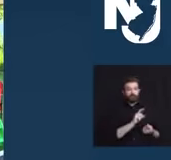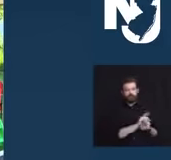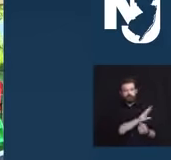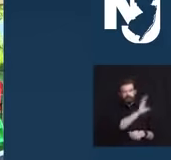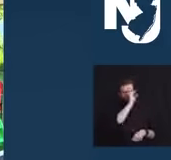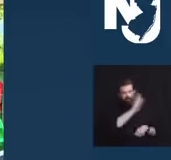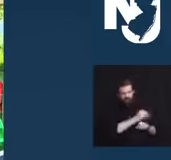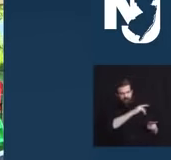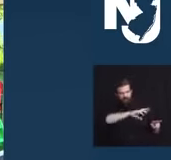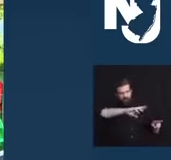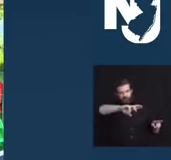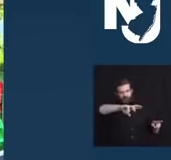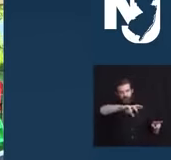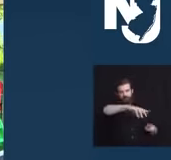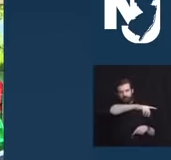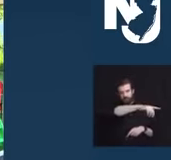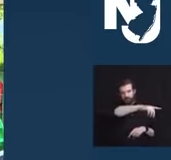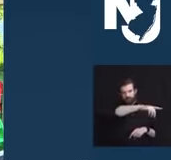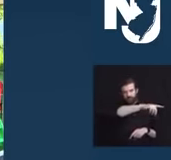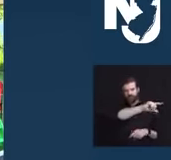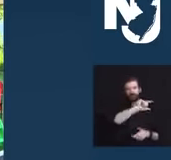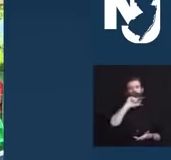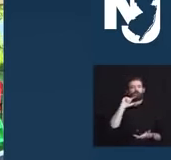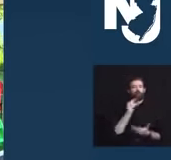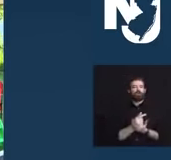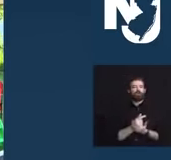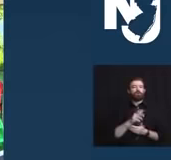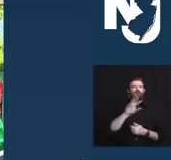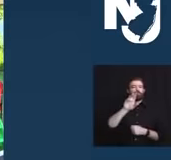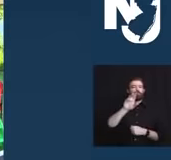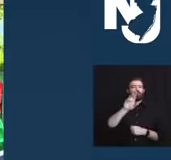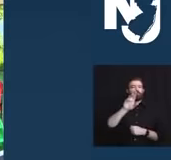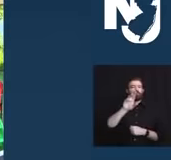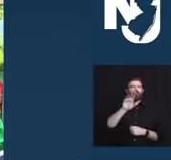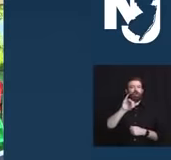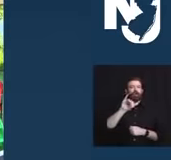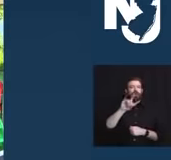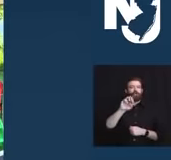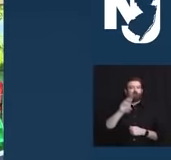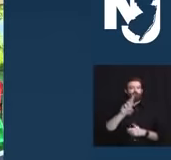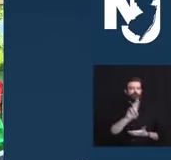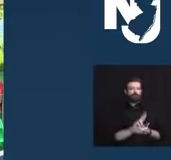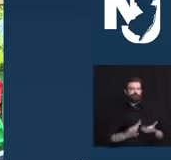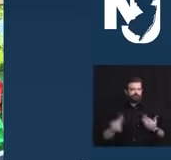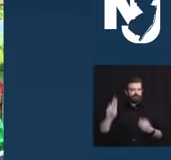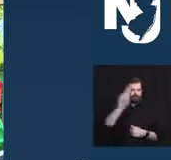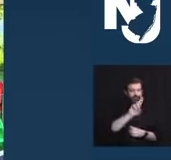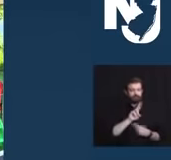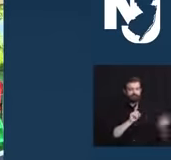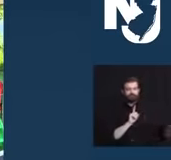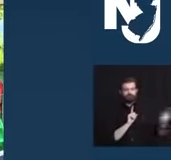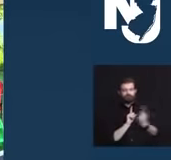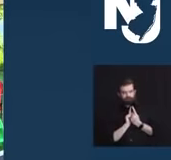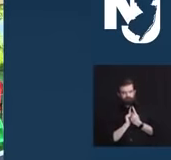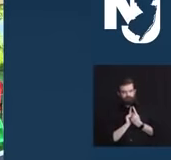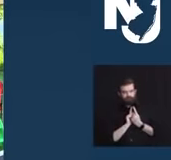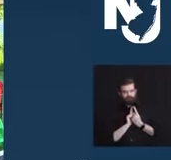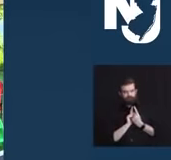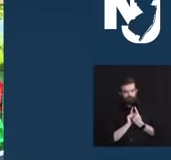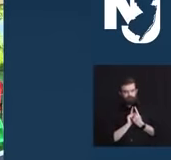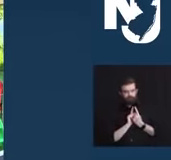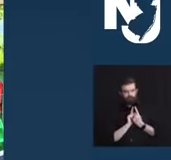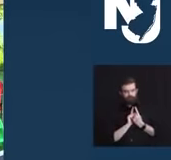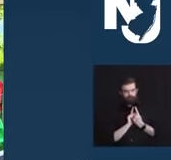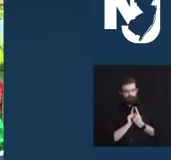is a 2020 graduate of Rider University, when he introduced me at an event hosted by the Rebovich Institute for New